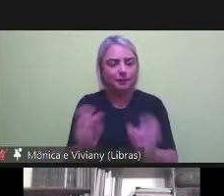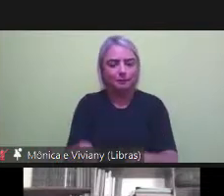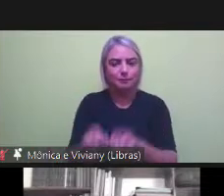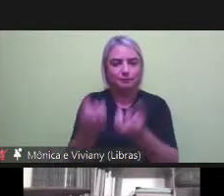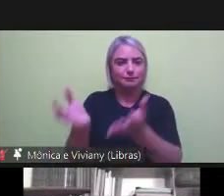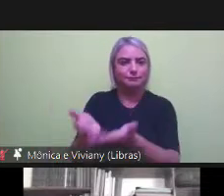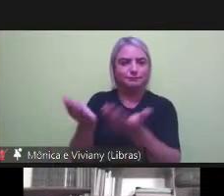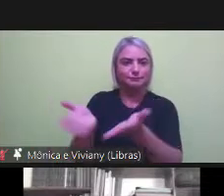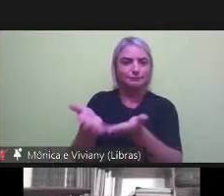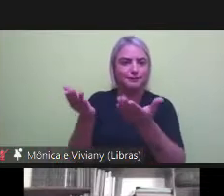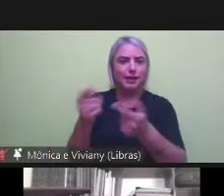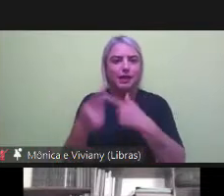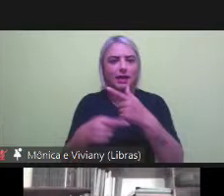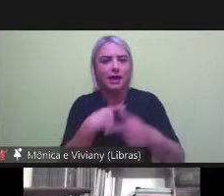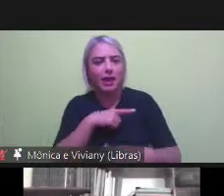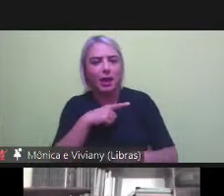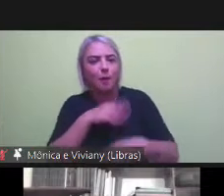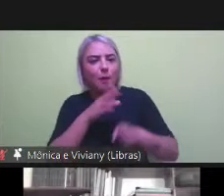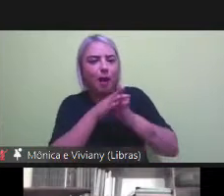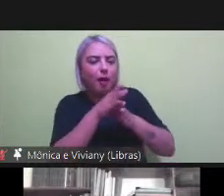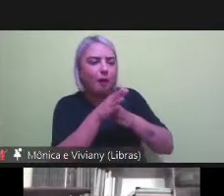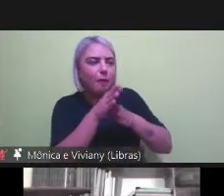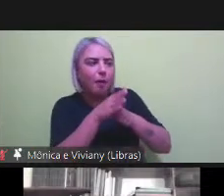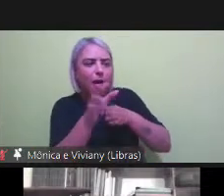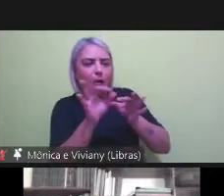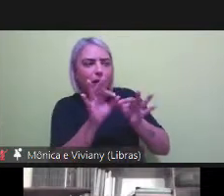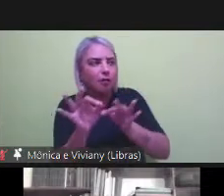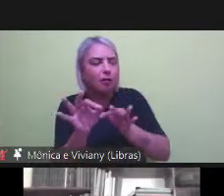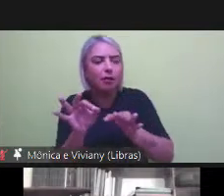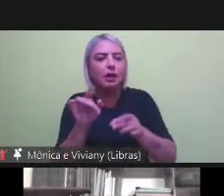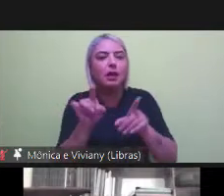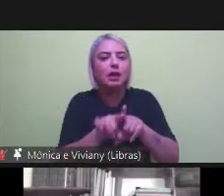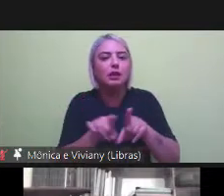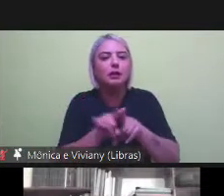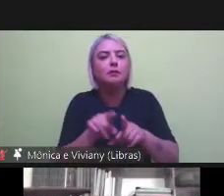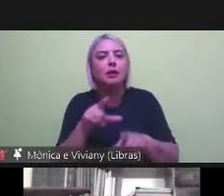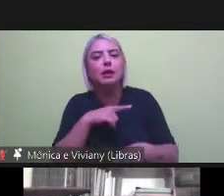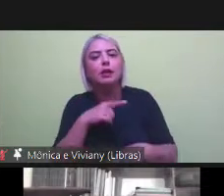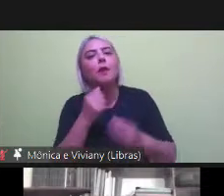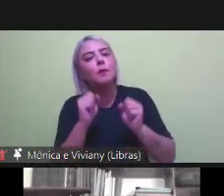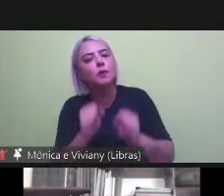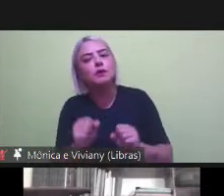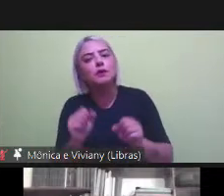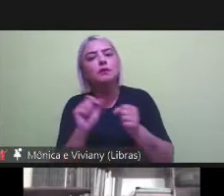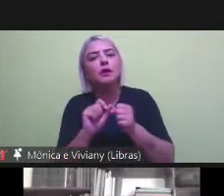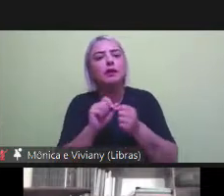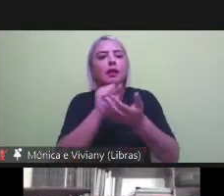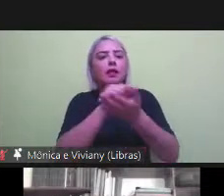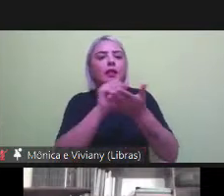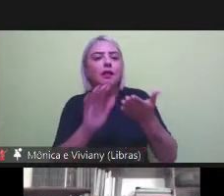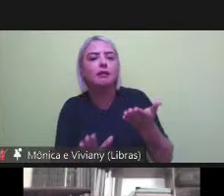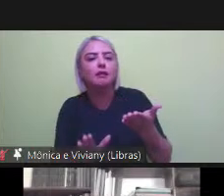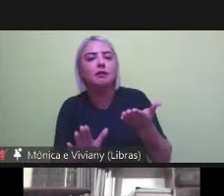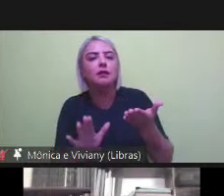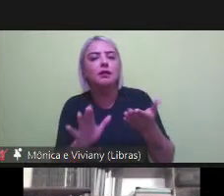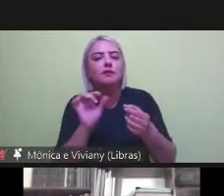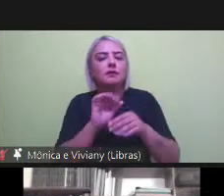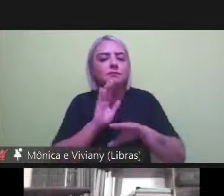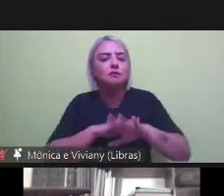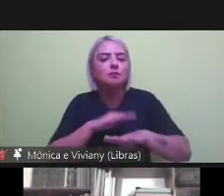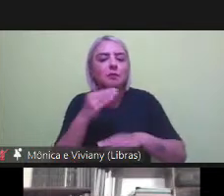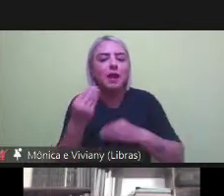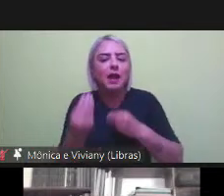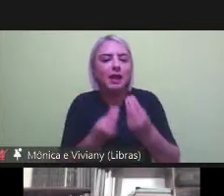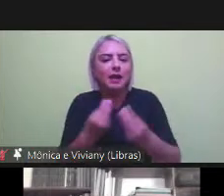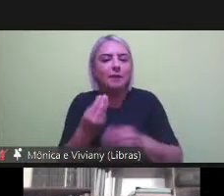integration, interaction in the group. But there was also, it allowed also for the activities to be